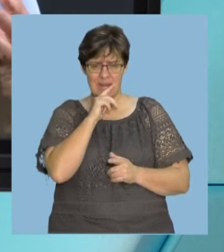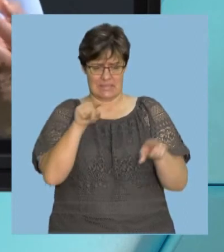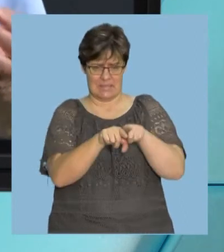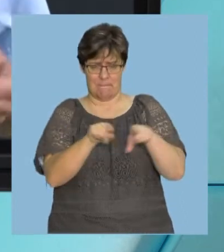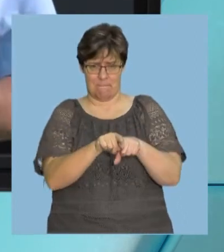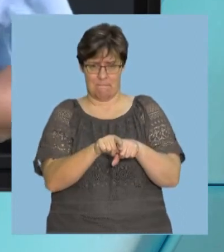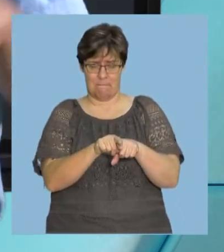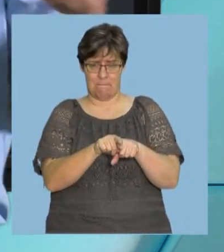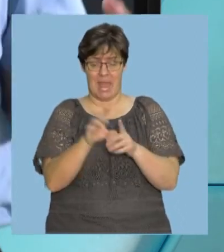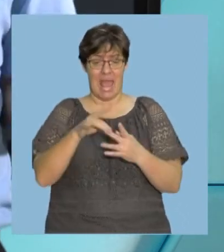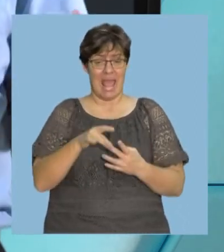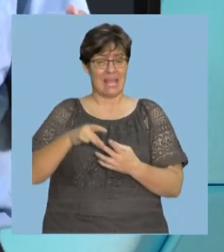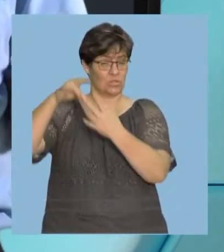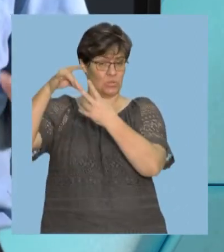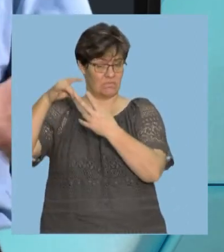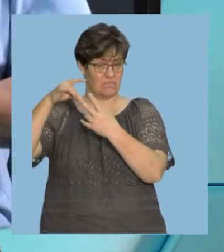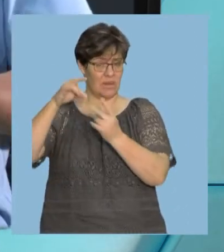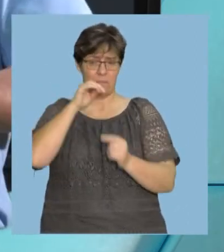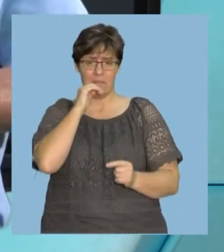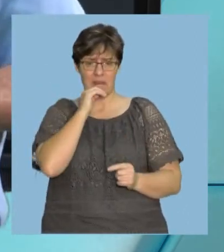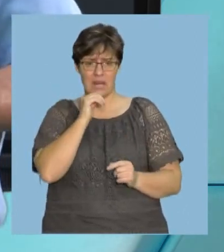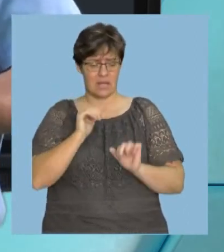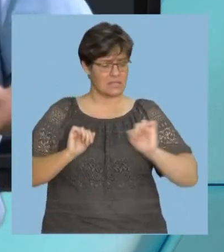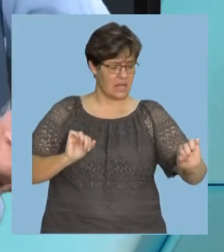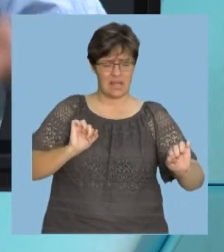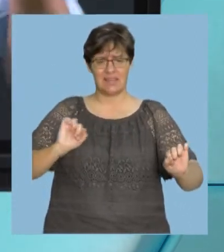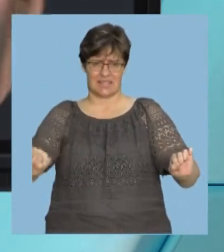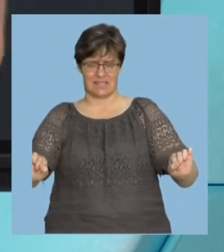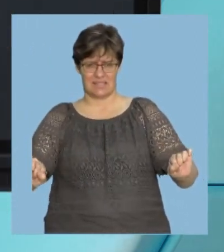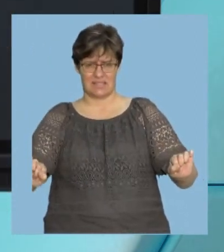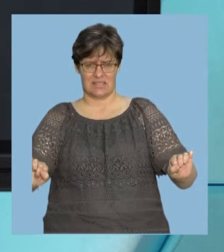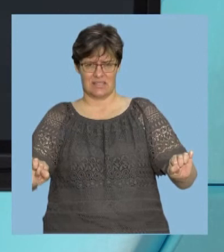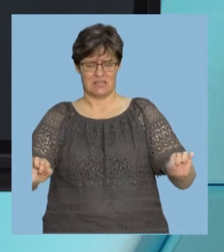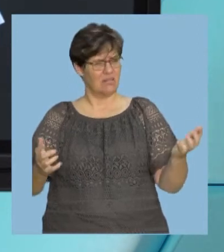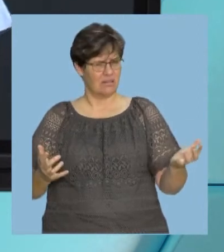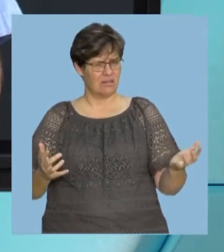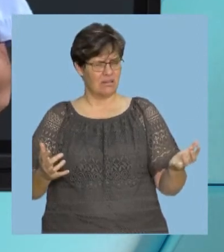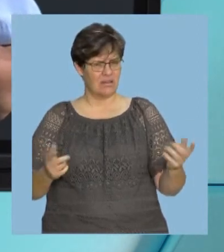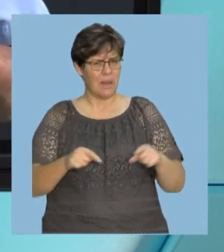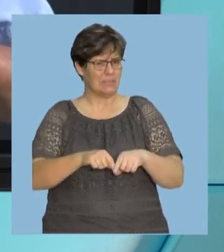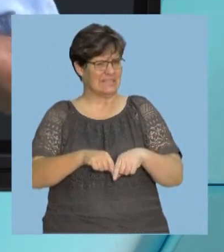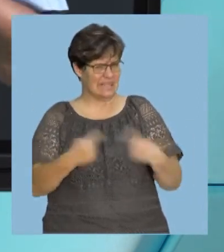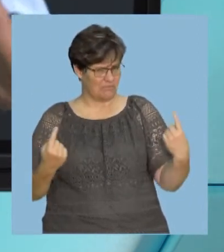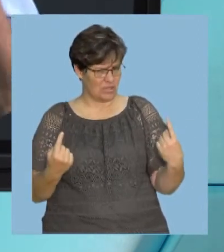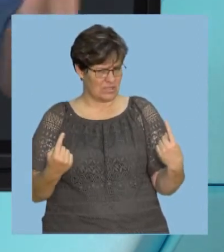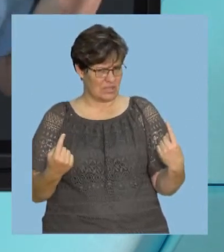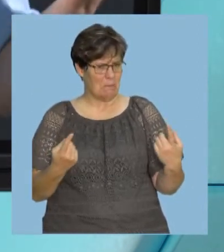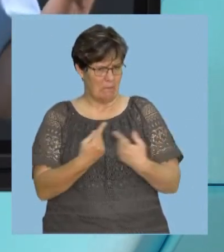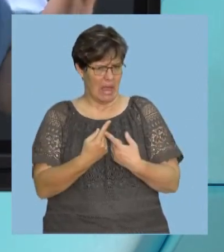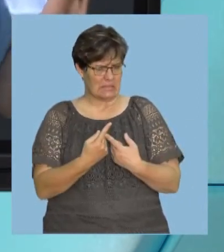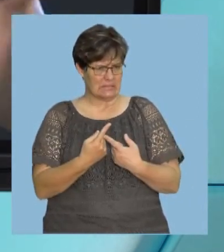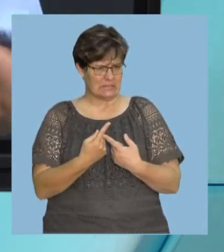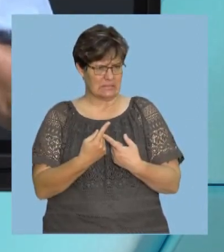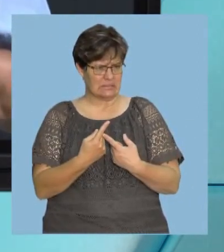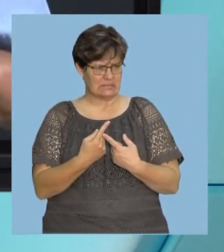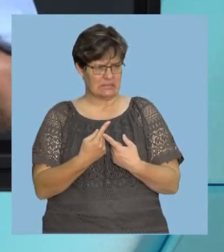common. Exclusive means that they are set apart. So they are different but set